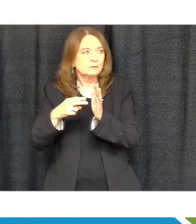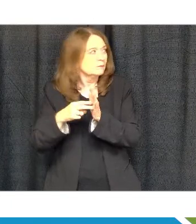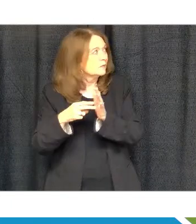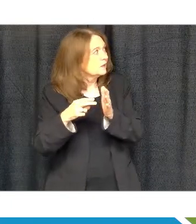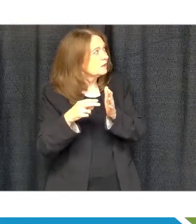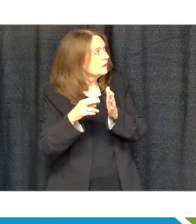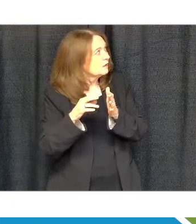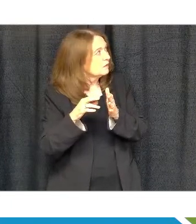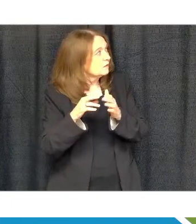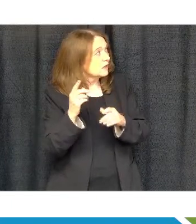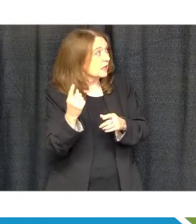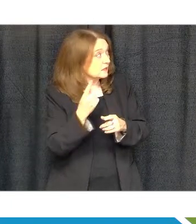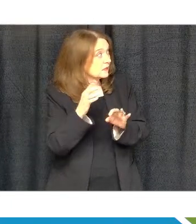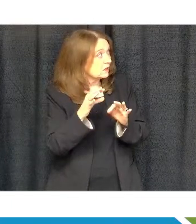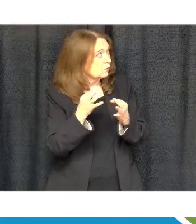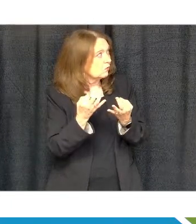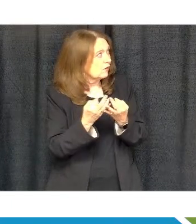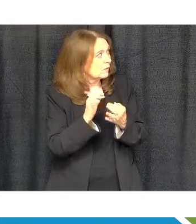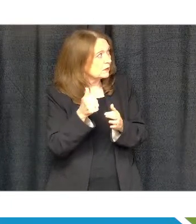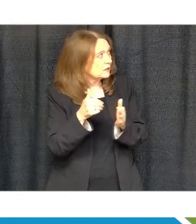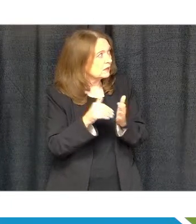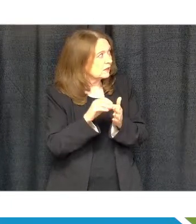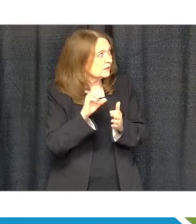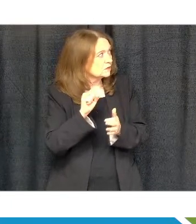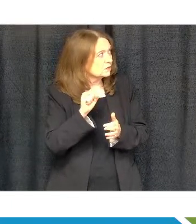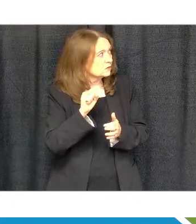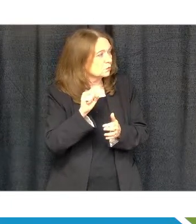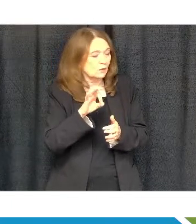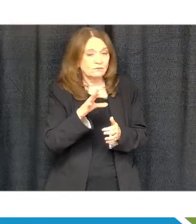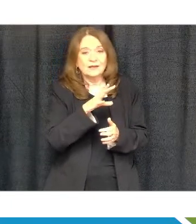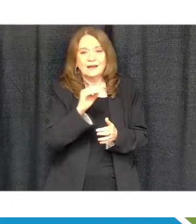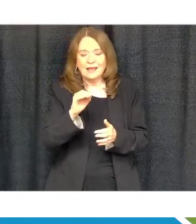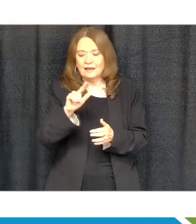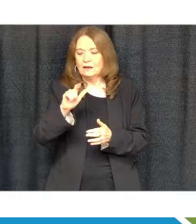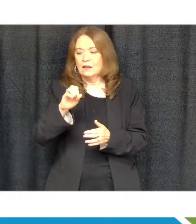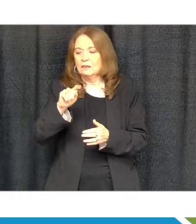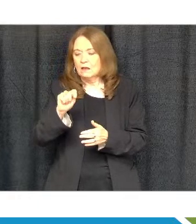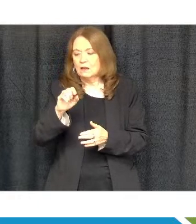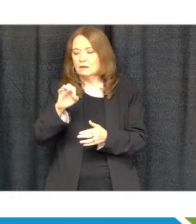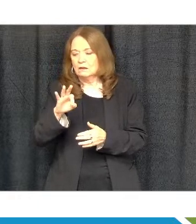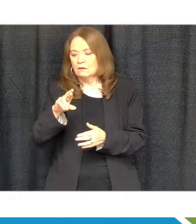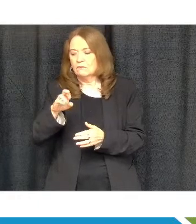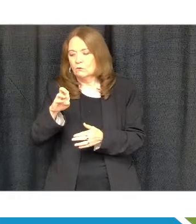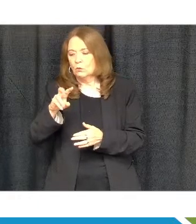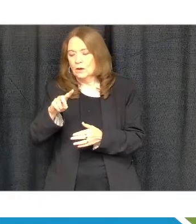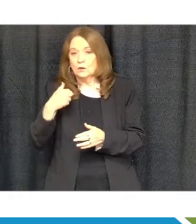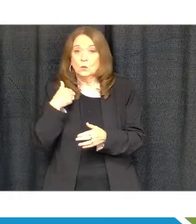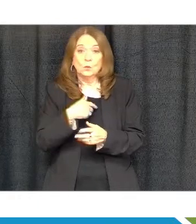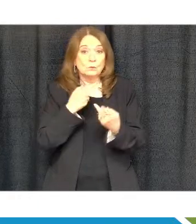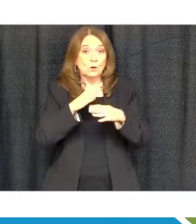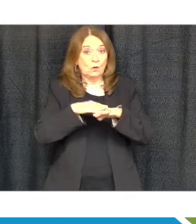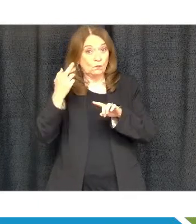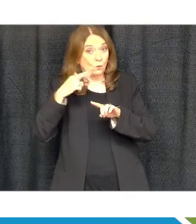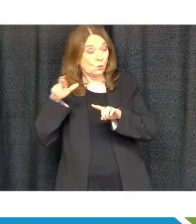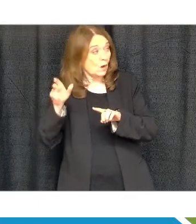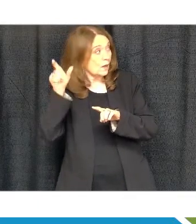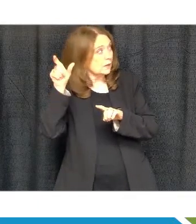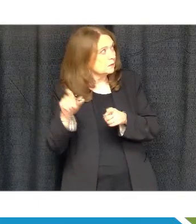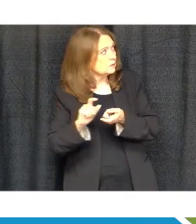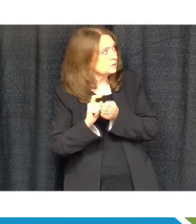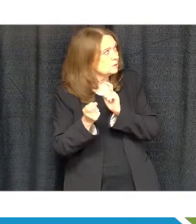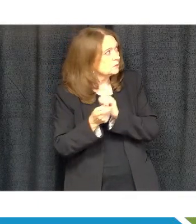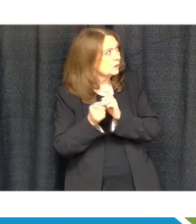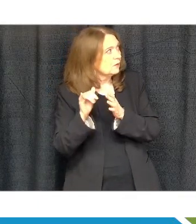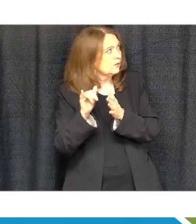10,000 square feet or less, and a lot of record. We are proposing on the right for R3 that the lot